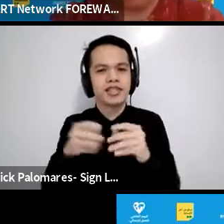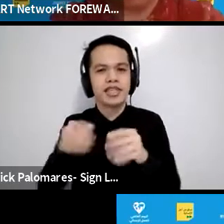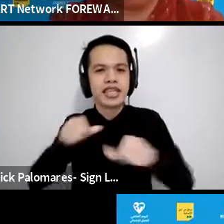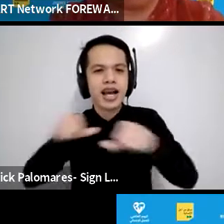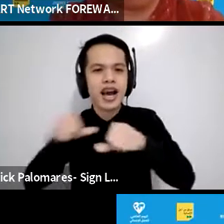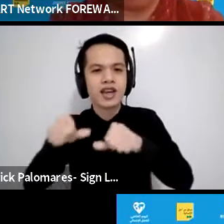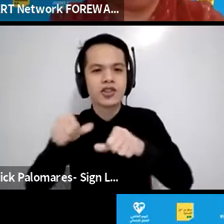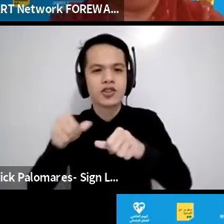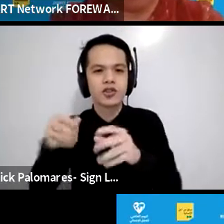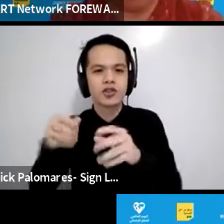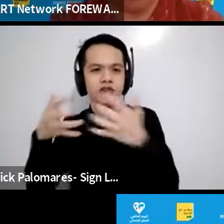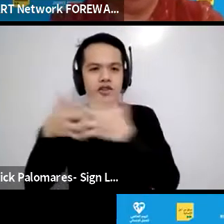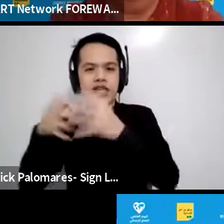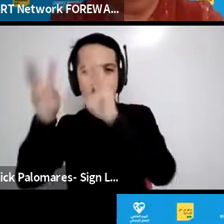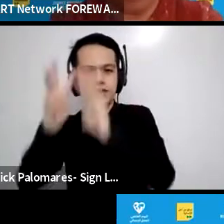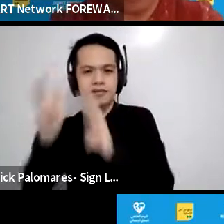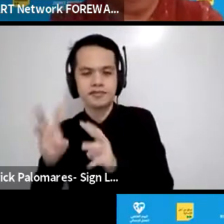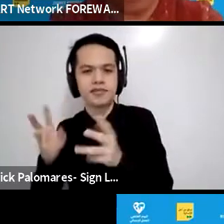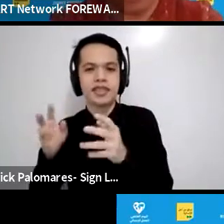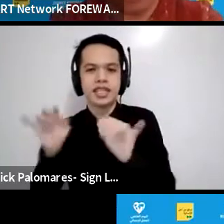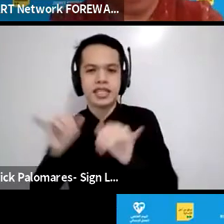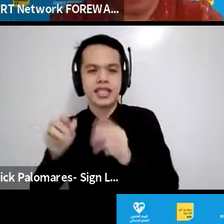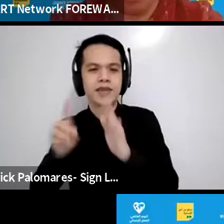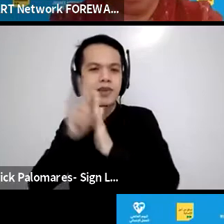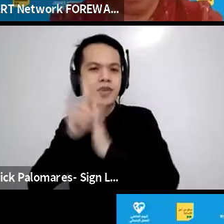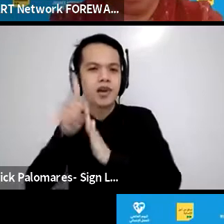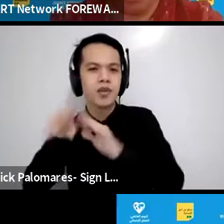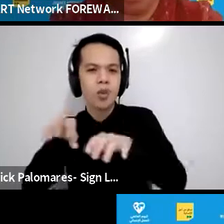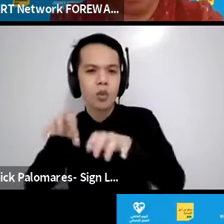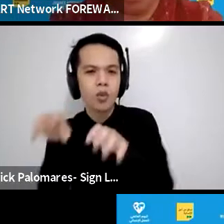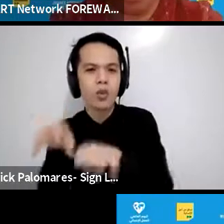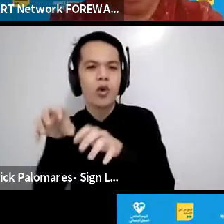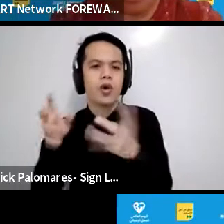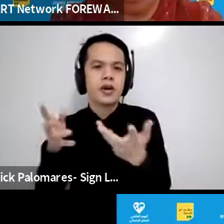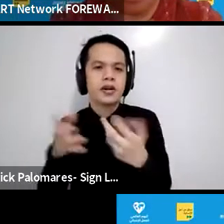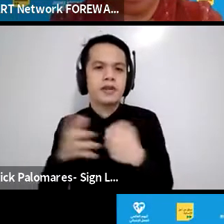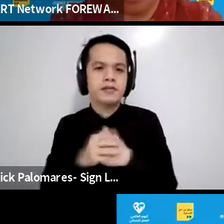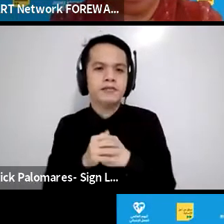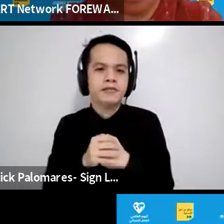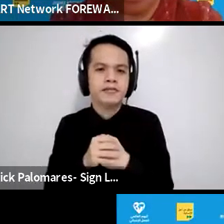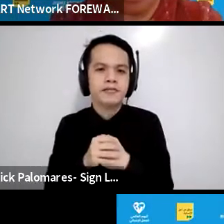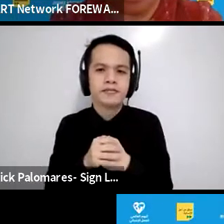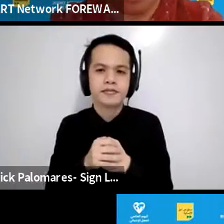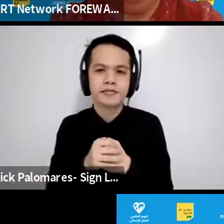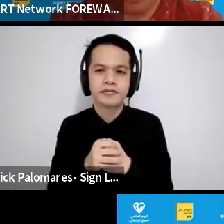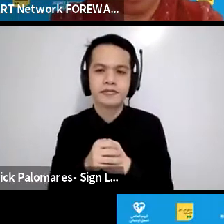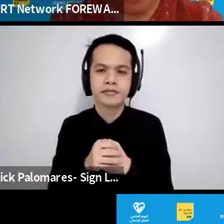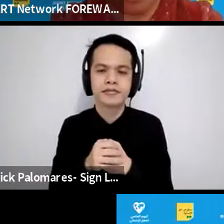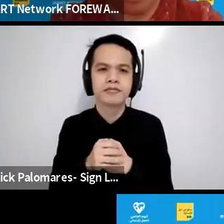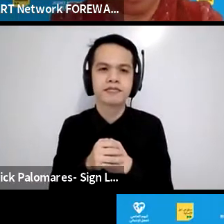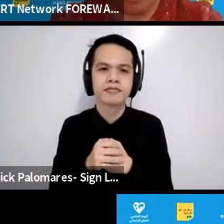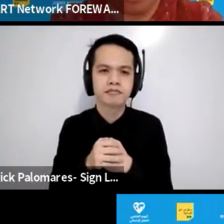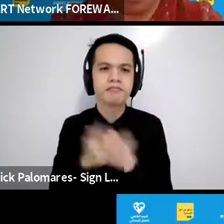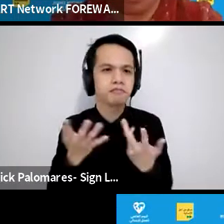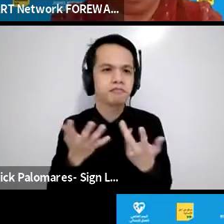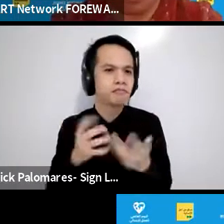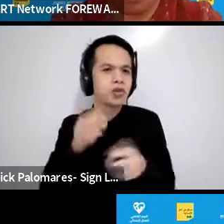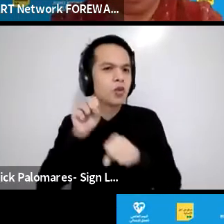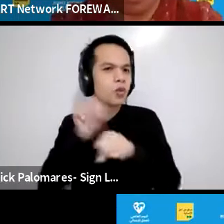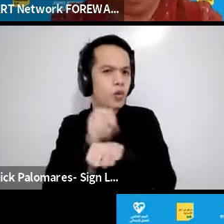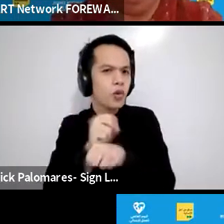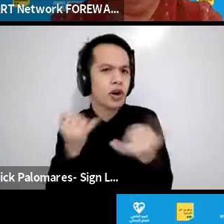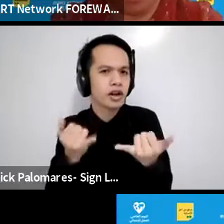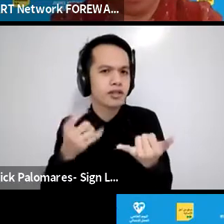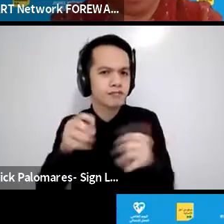action, development work as well. So this is, you know, the work we're